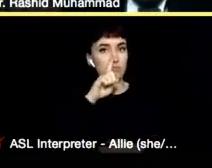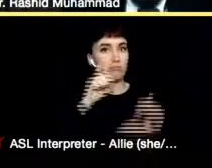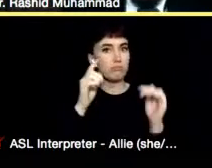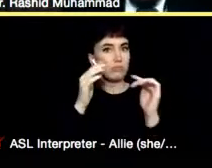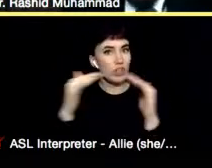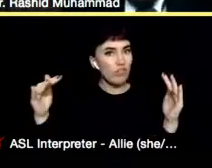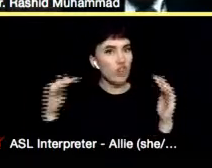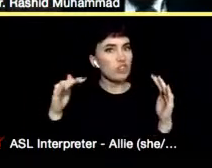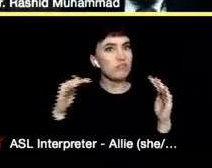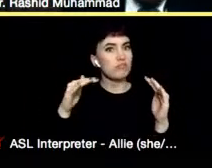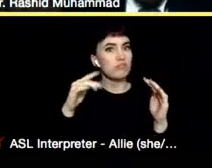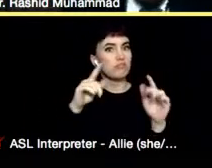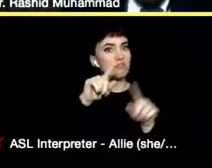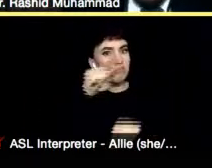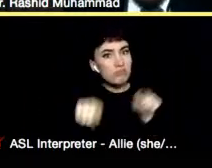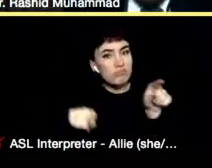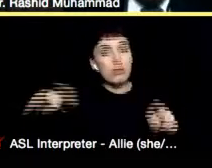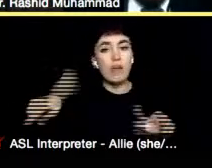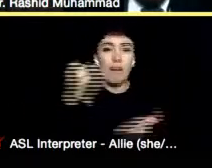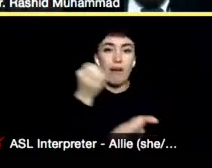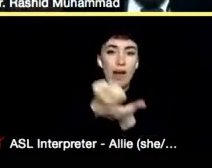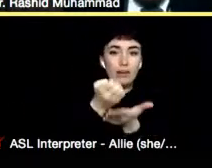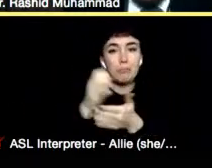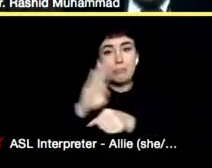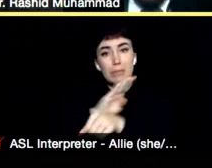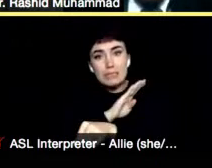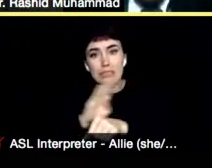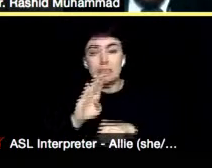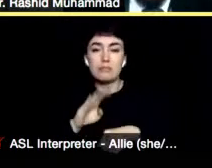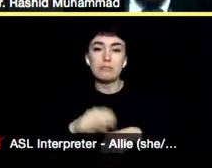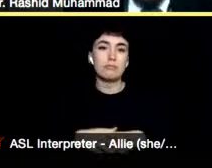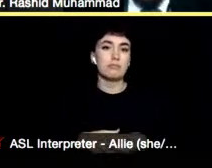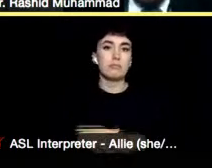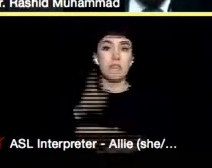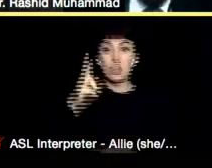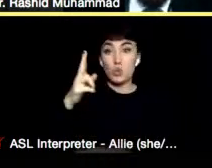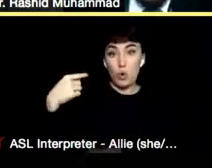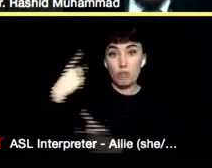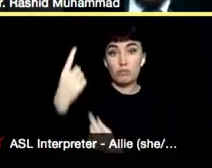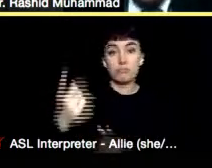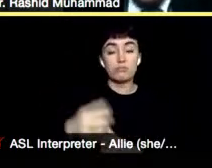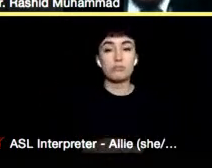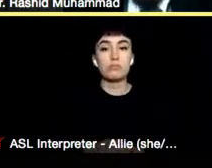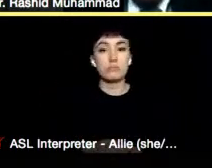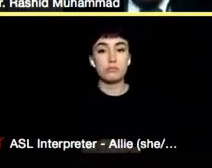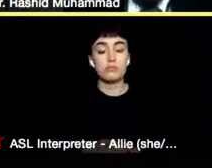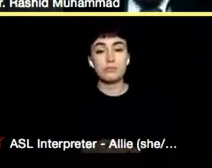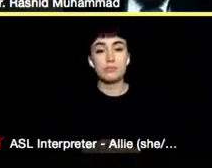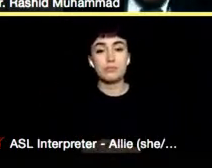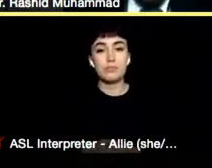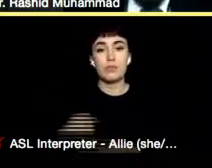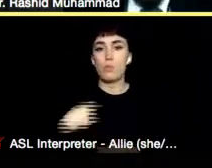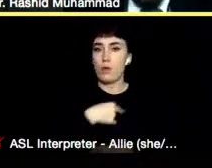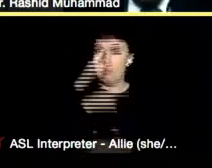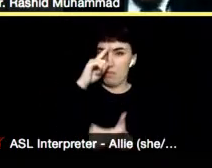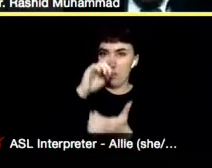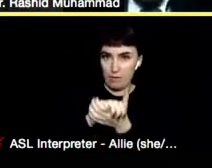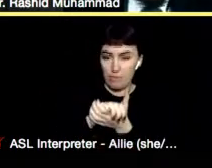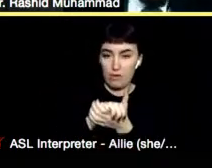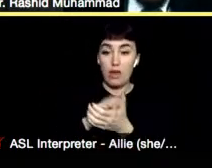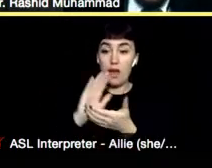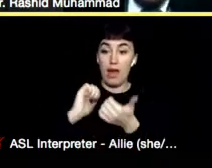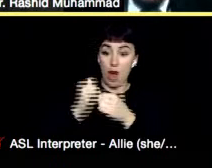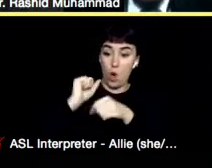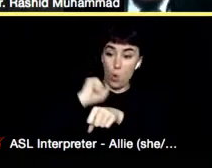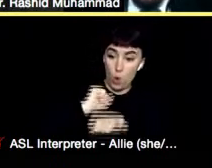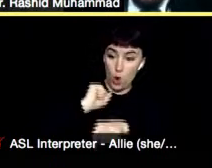of economics and businesses economically and historically. We're at an inflection point. We believe that the way work is done,